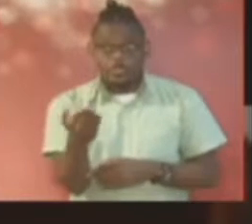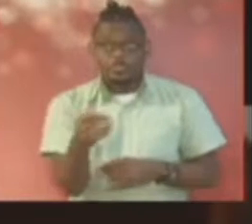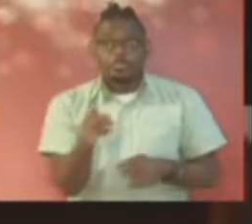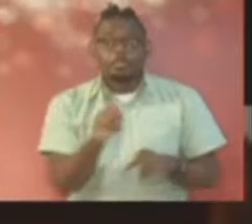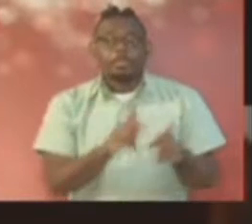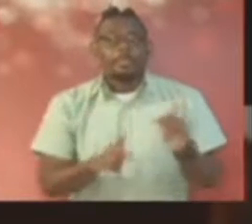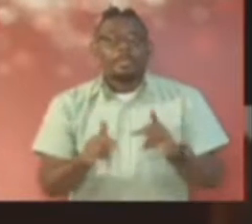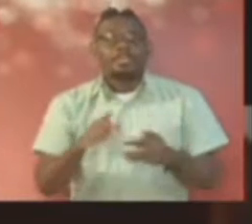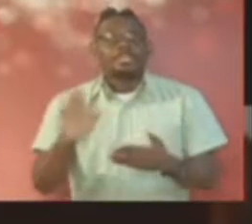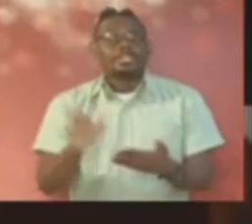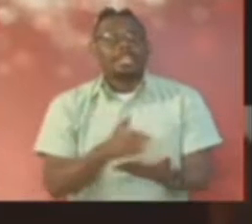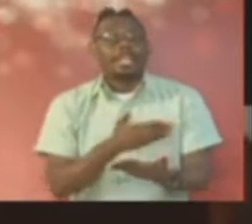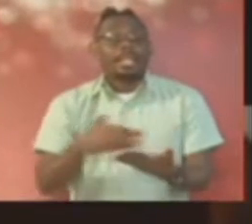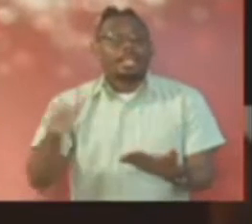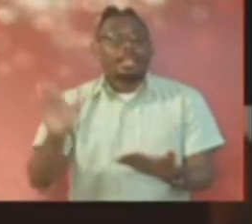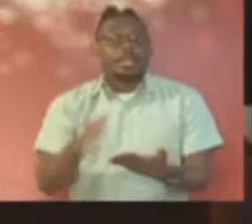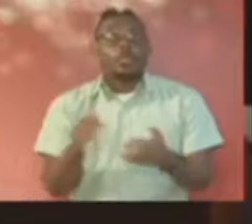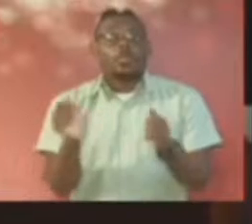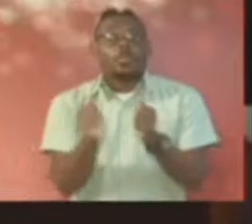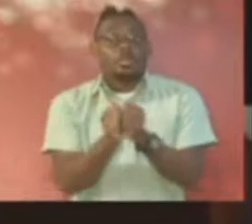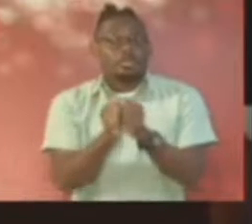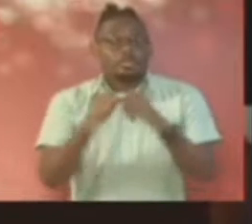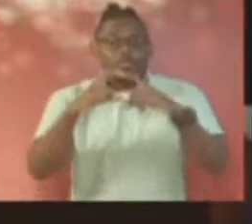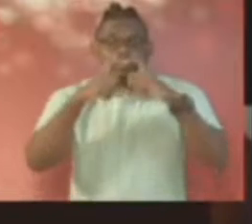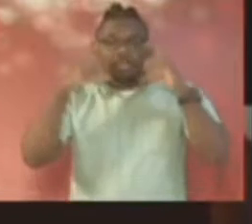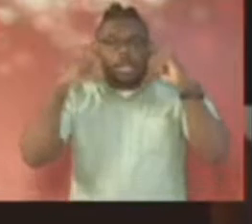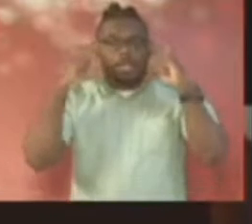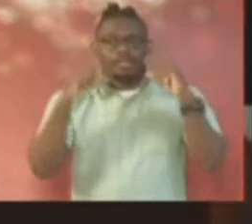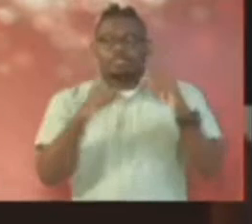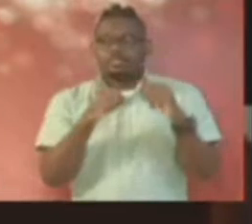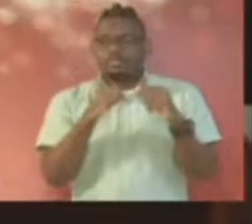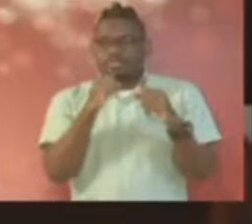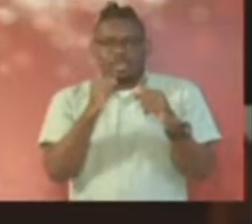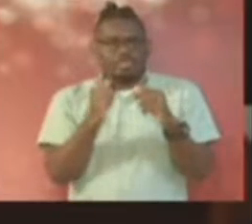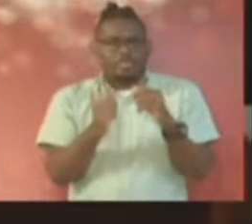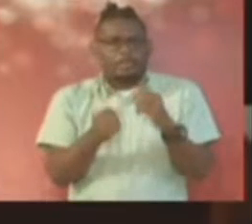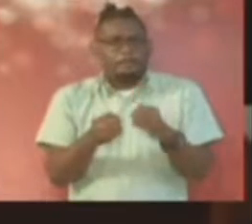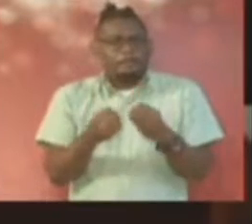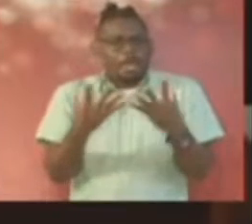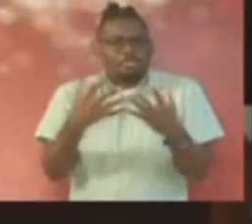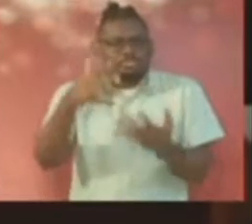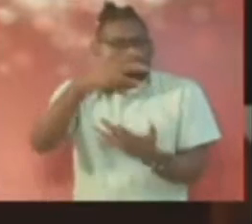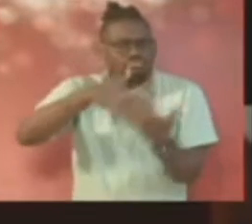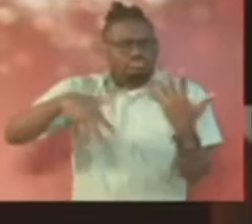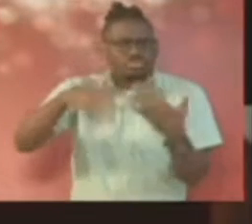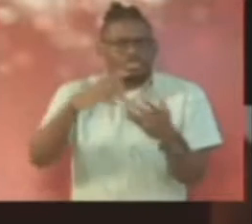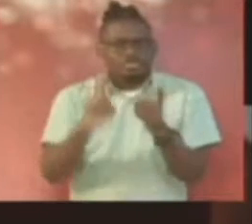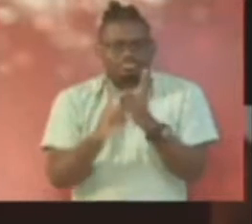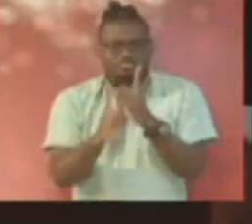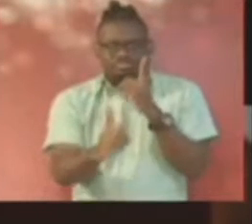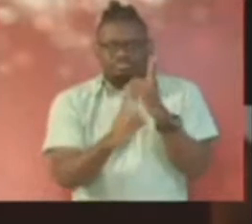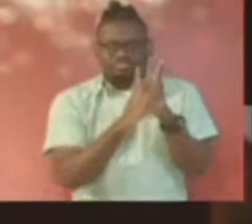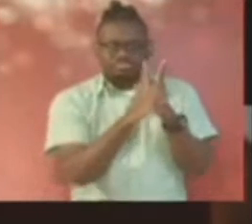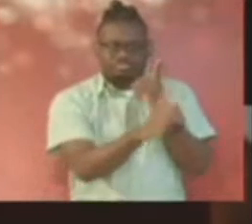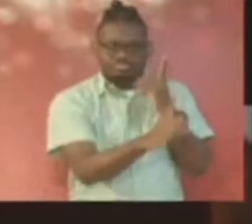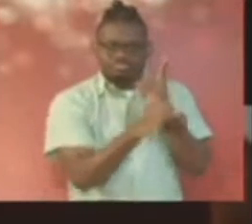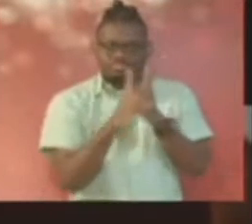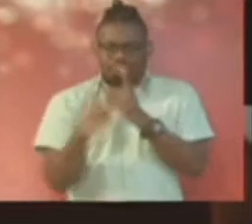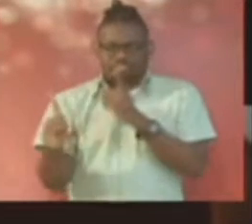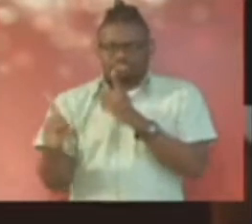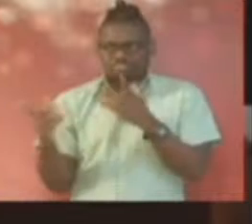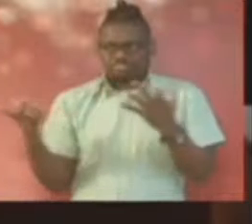with their masks on. There is not much interaction. There is physical distancing.